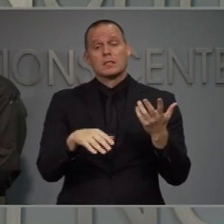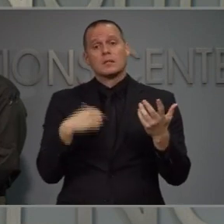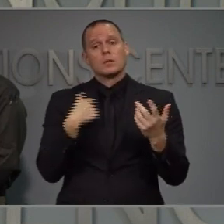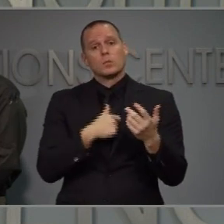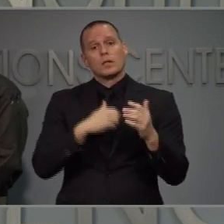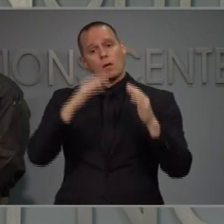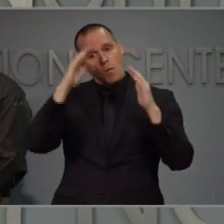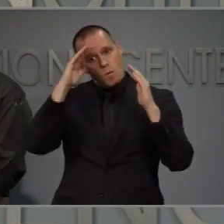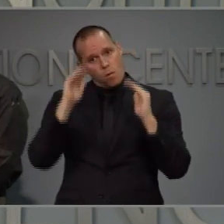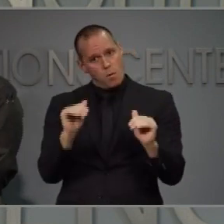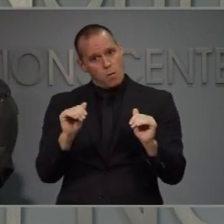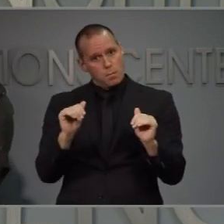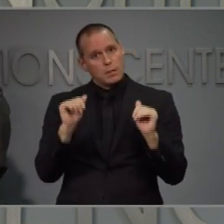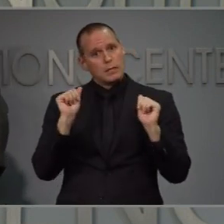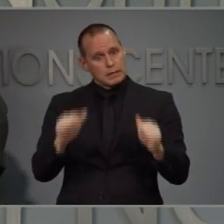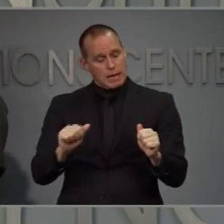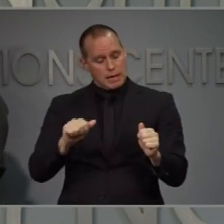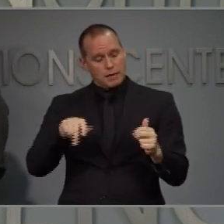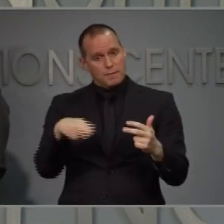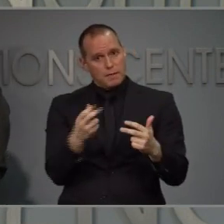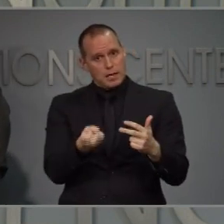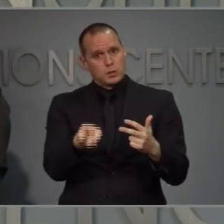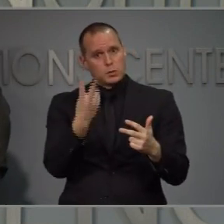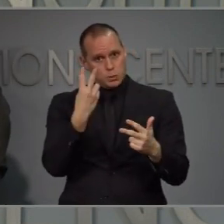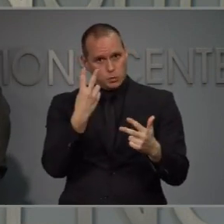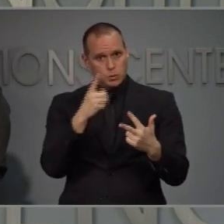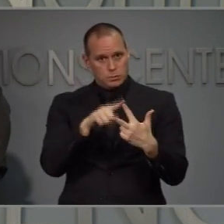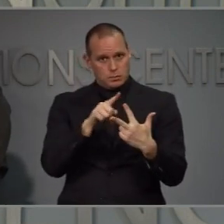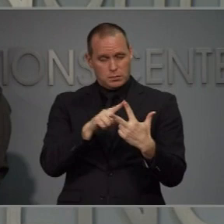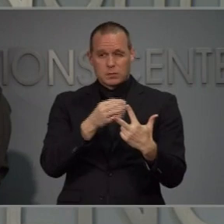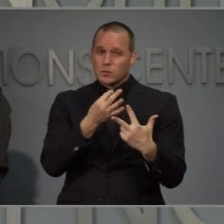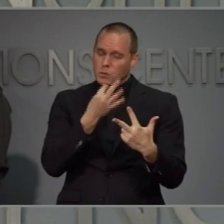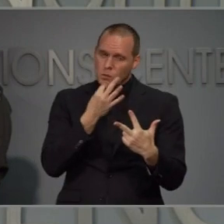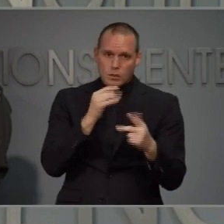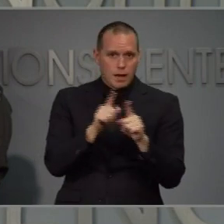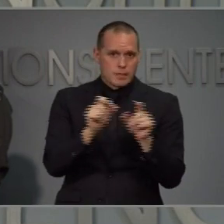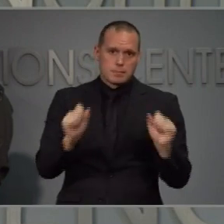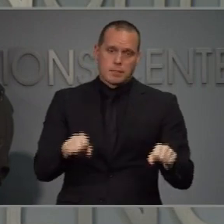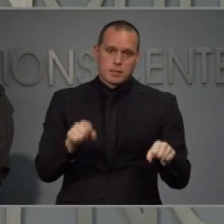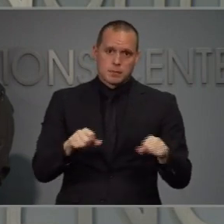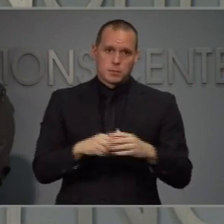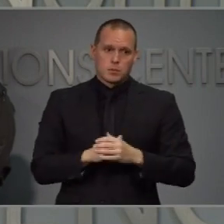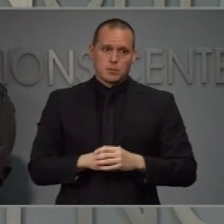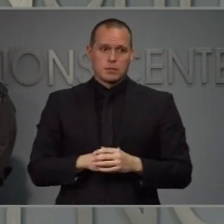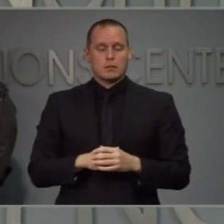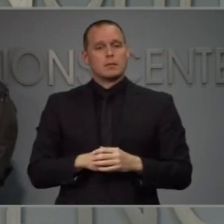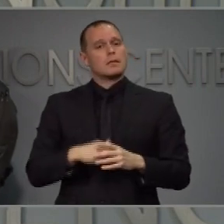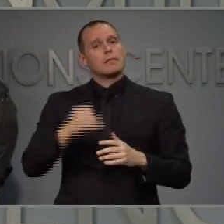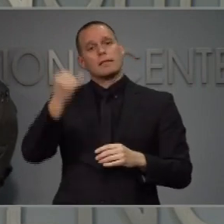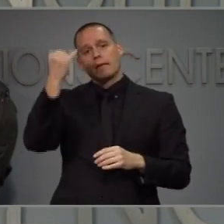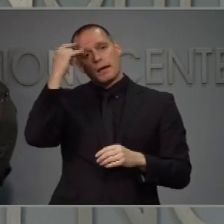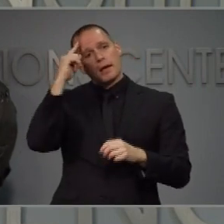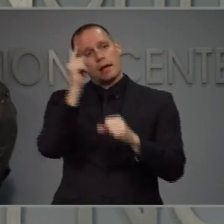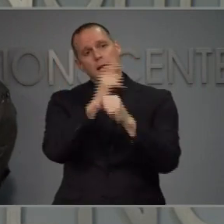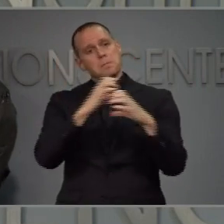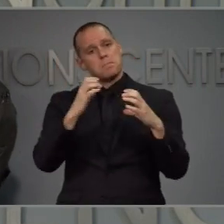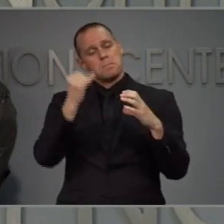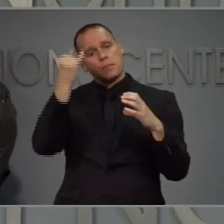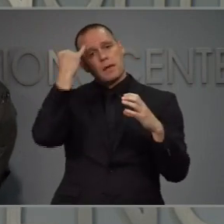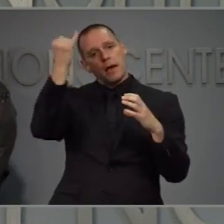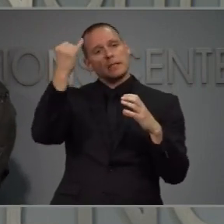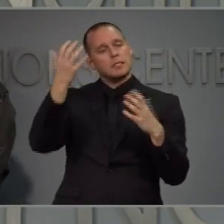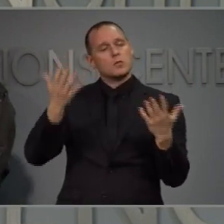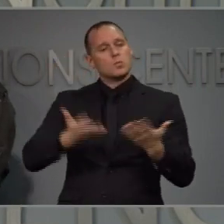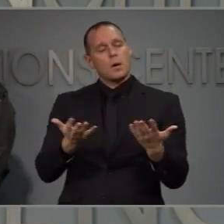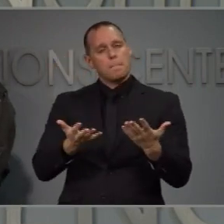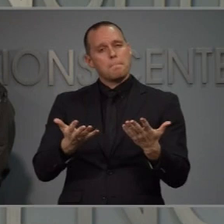we get there as soon as we possibly can. The idea here is to make sure that we've got as